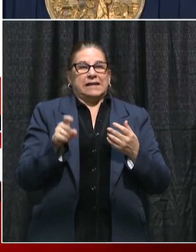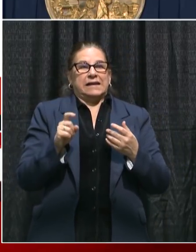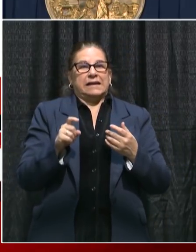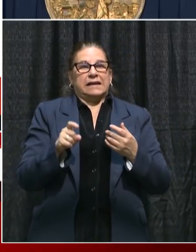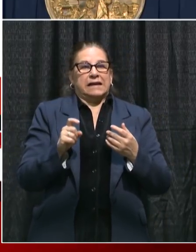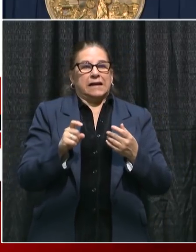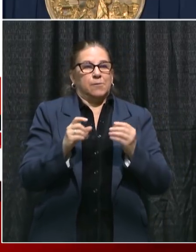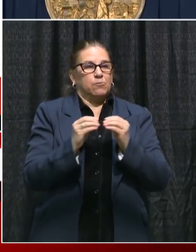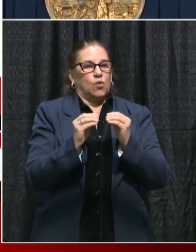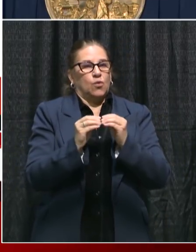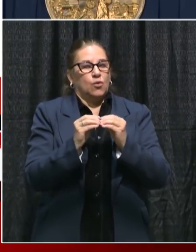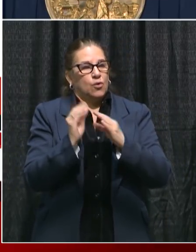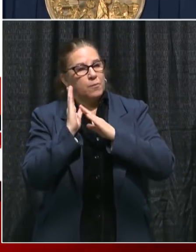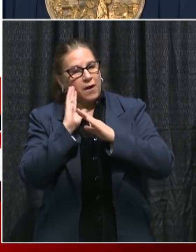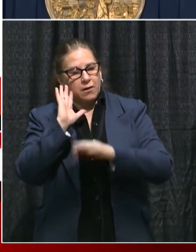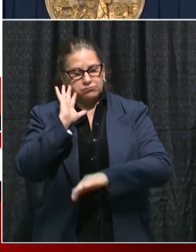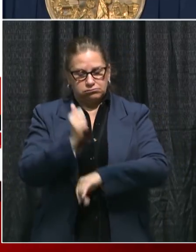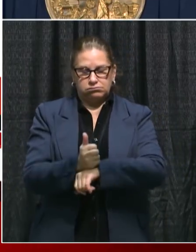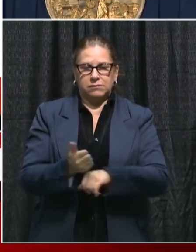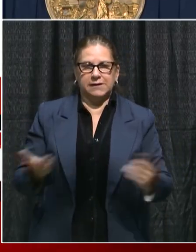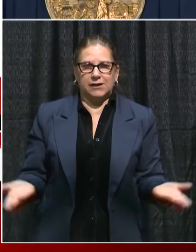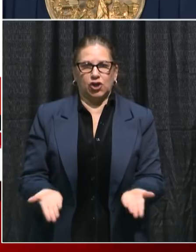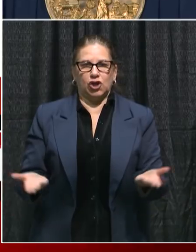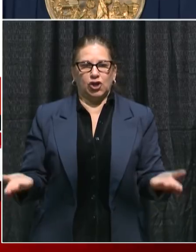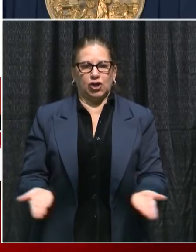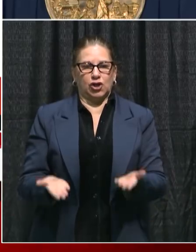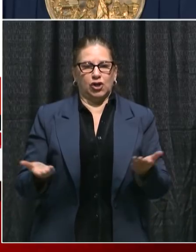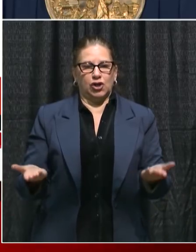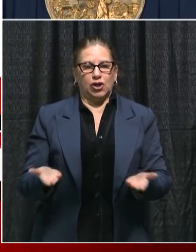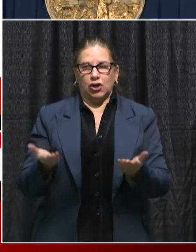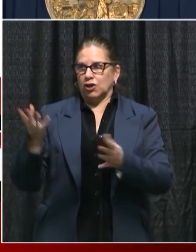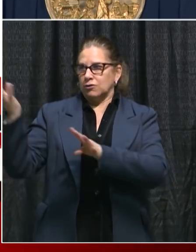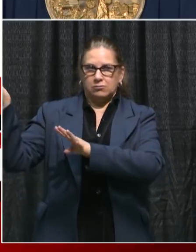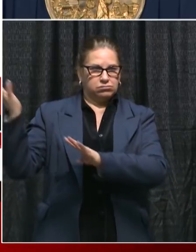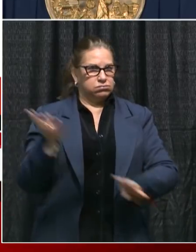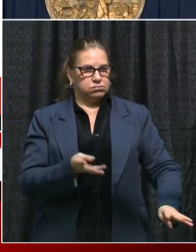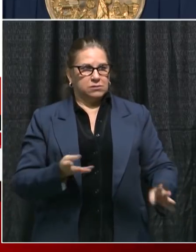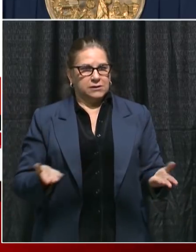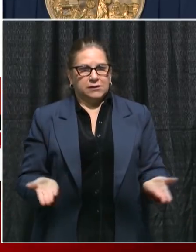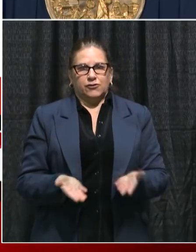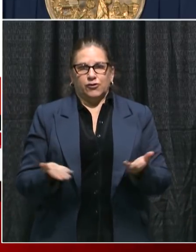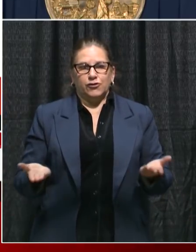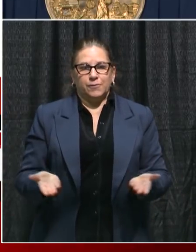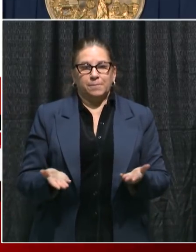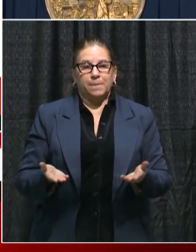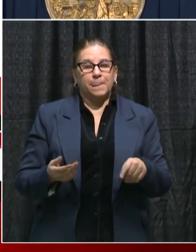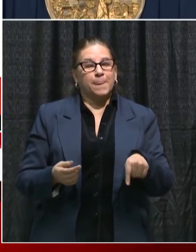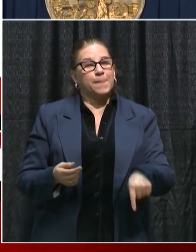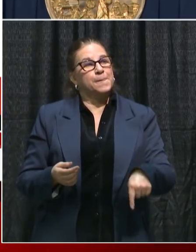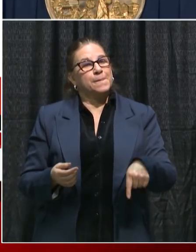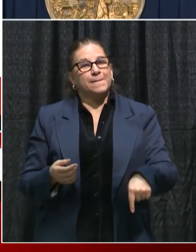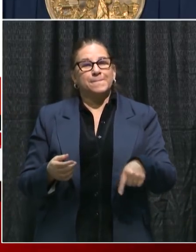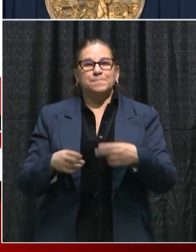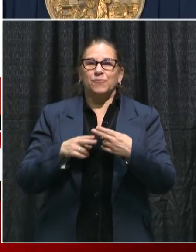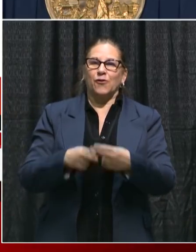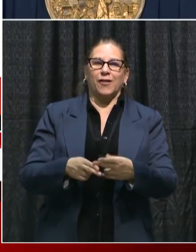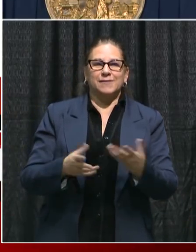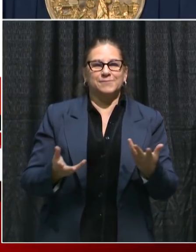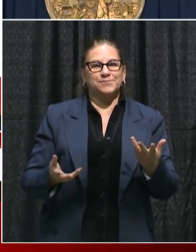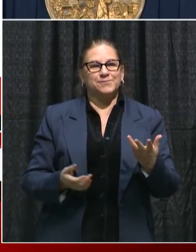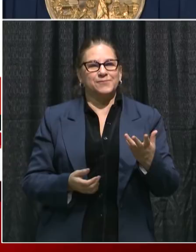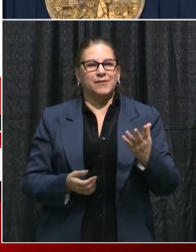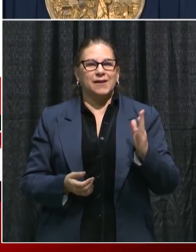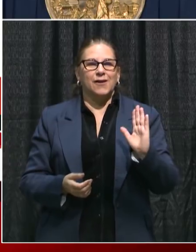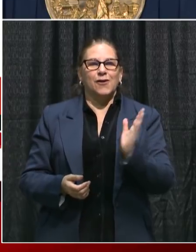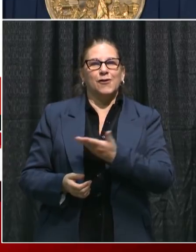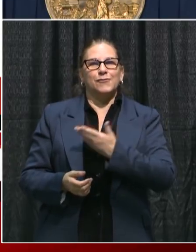here today. I've said before that we consider this site our insurance policy. We hope that we will never have to